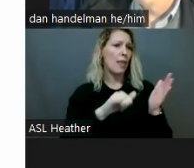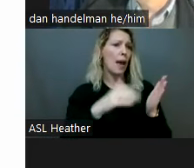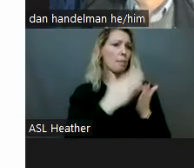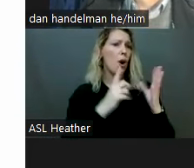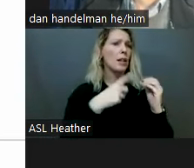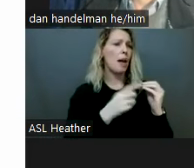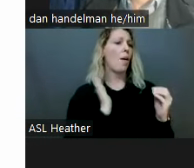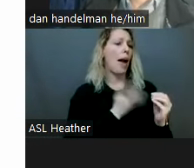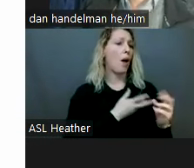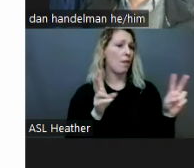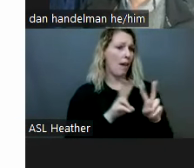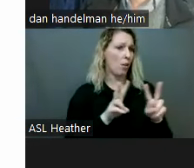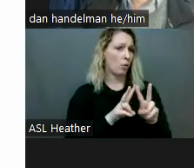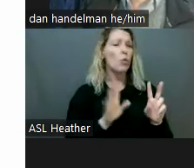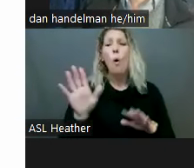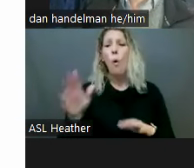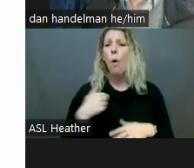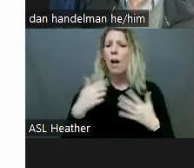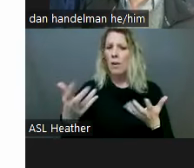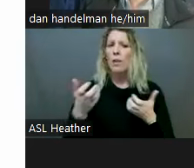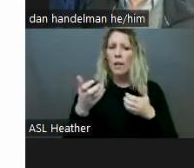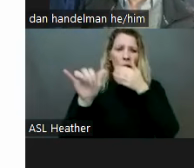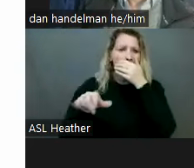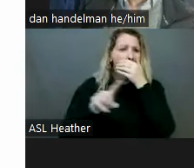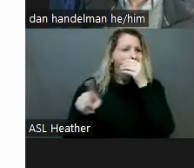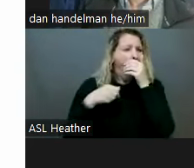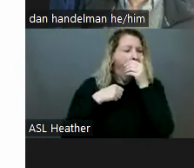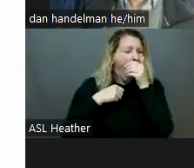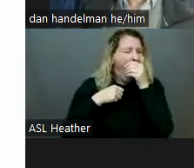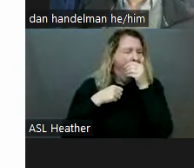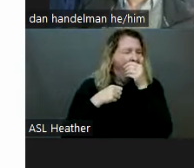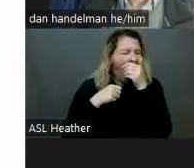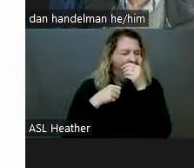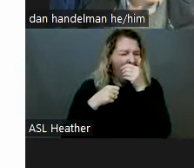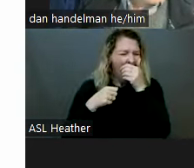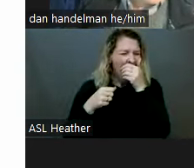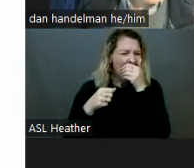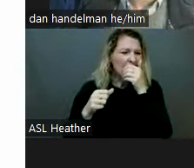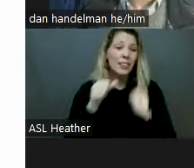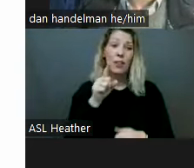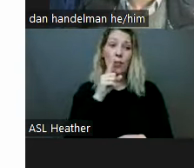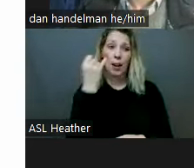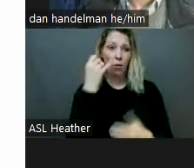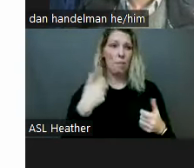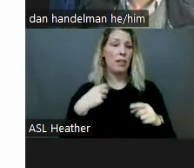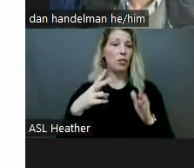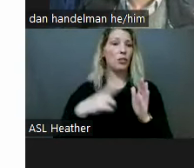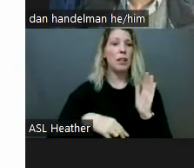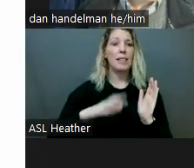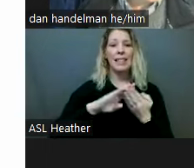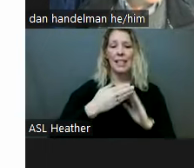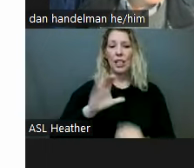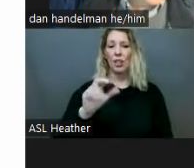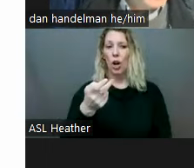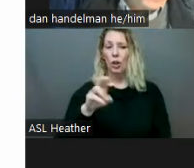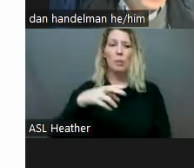values. Yeah, I wanted to go there, but I didn't know if you wanted me to read the city charter or the PPA contract. Yeah,